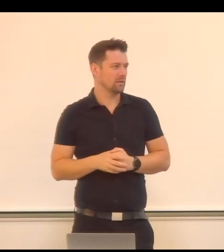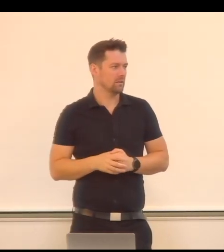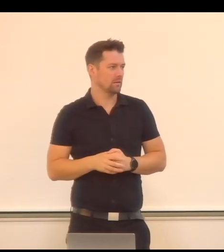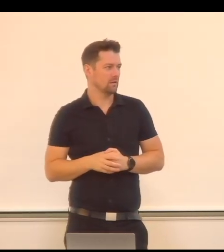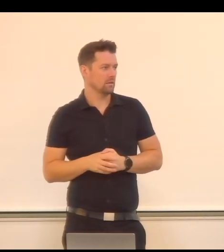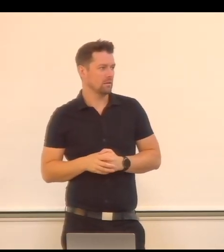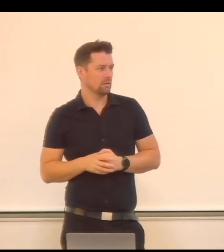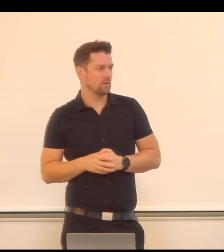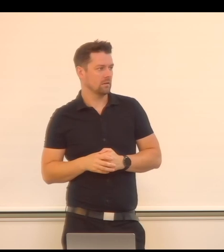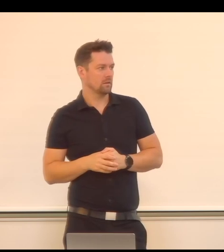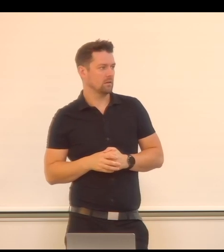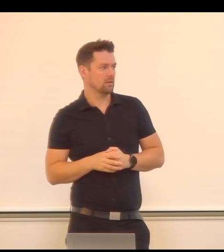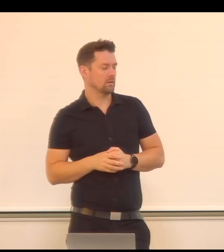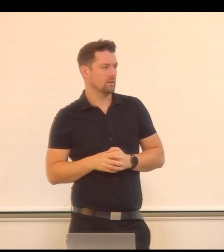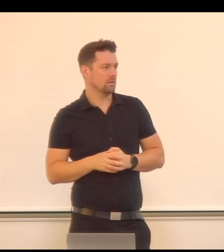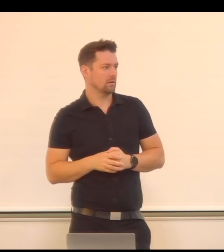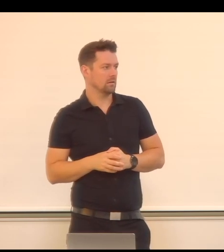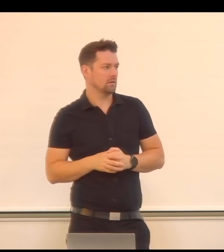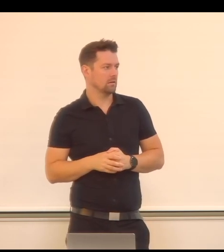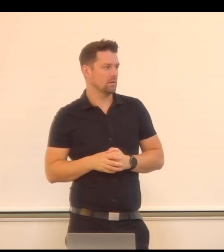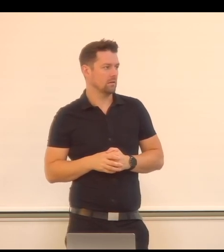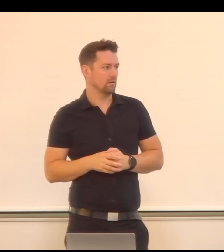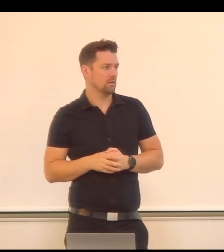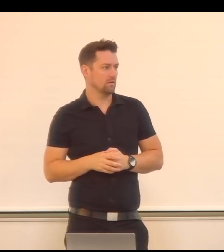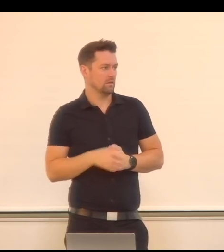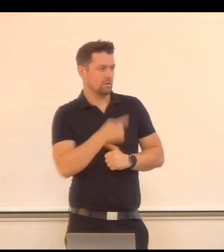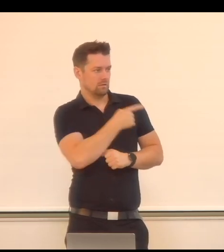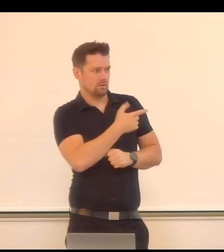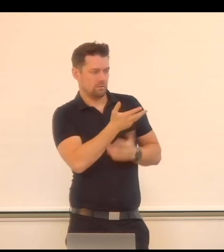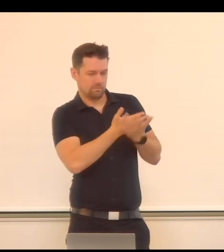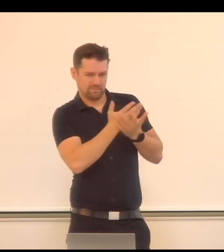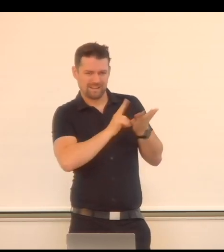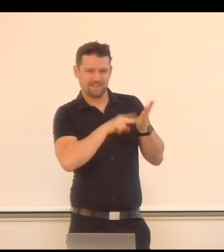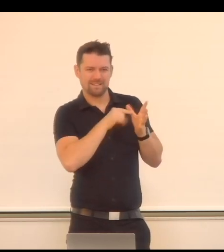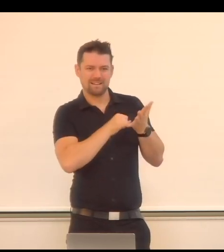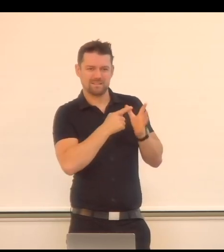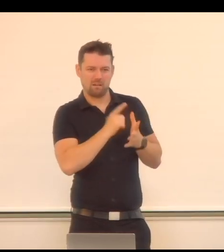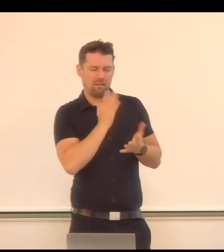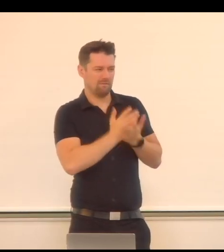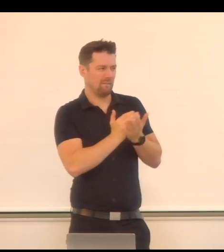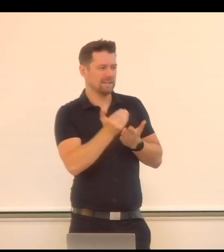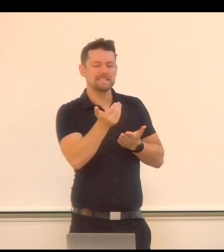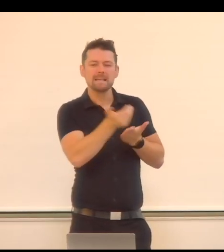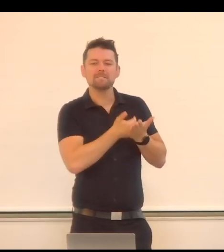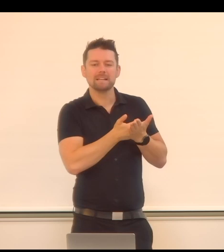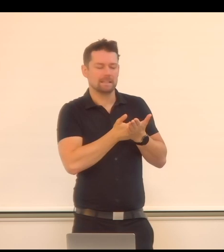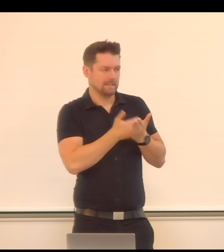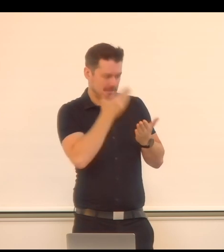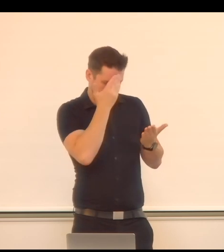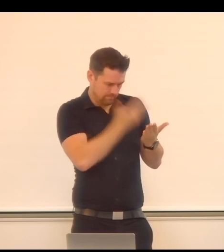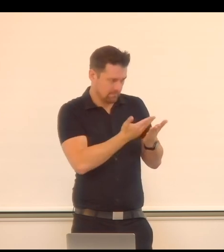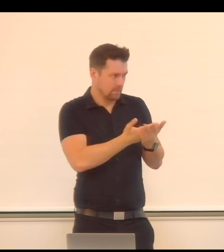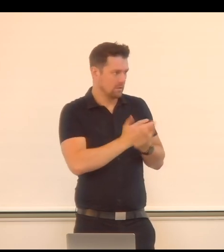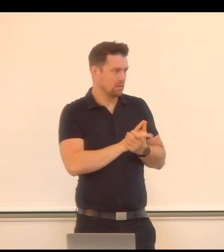What is your decision? Because you spoke a bit about NASA's is more safety. They maintain very high standards of safety. And